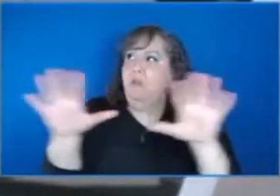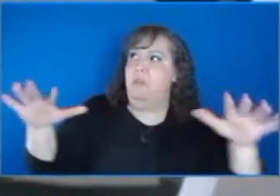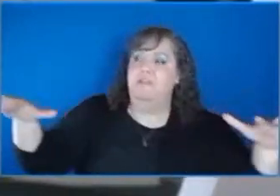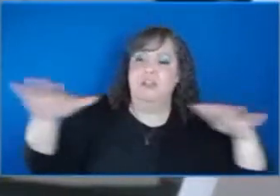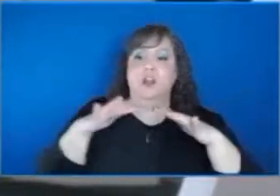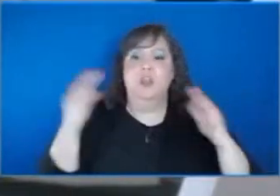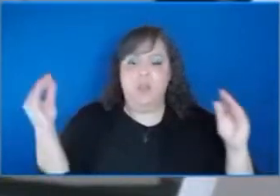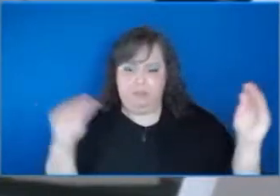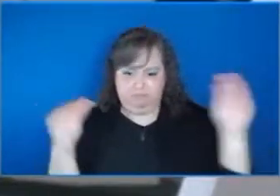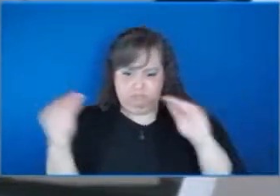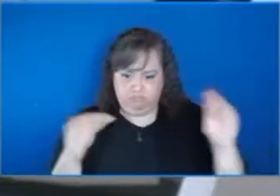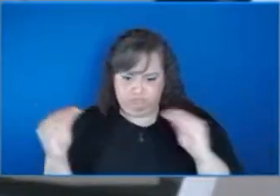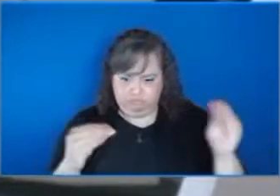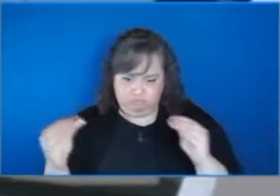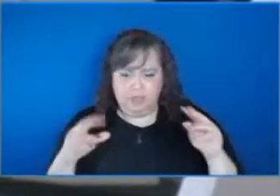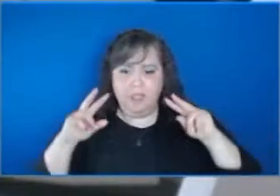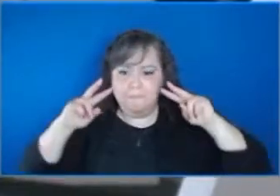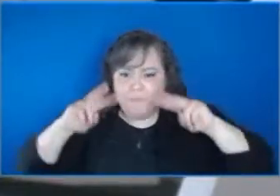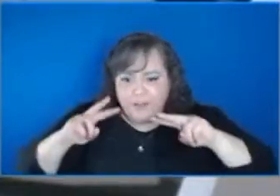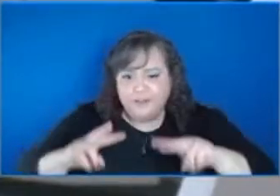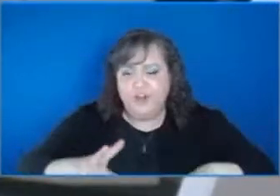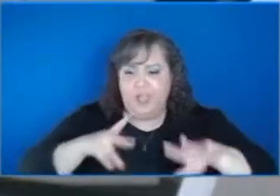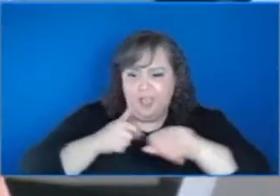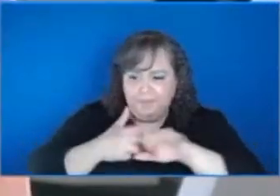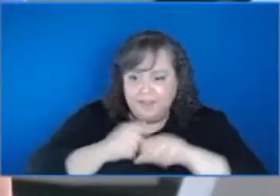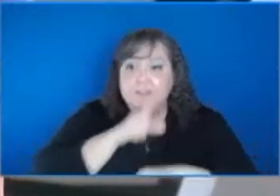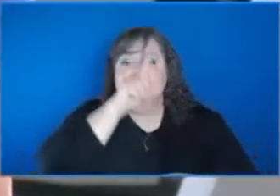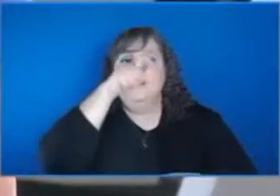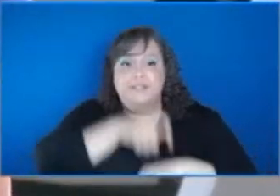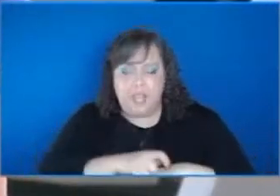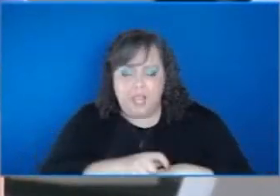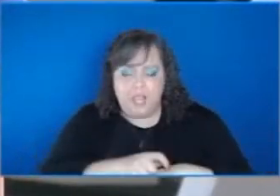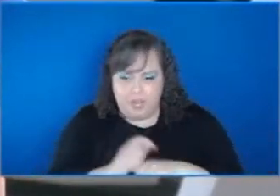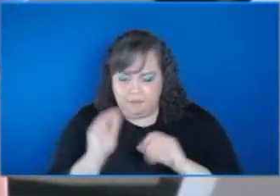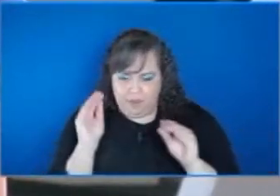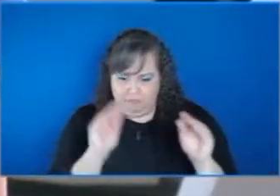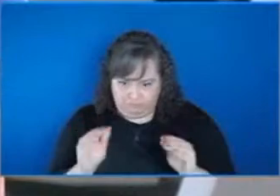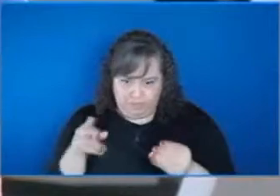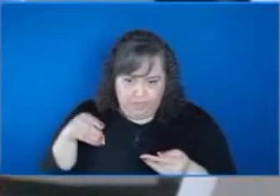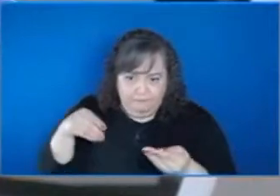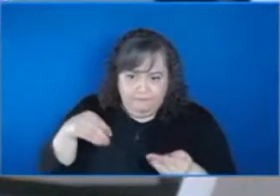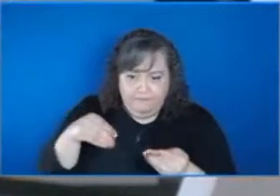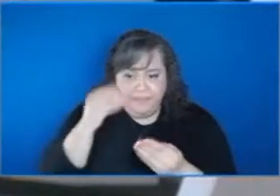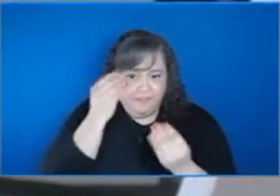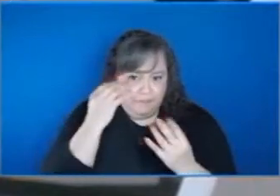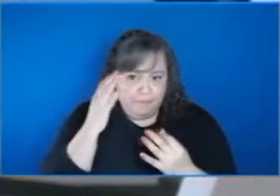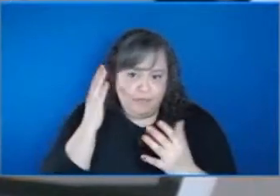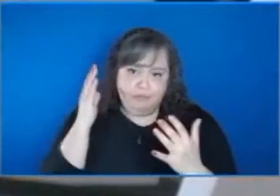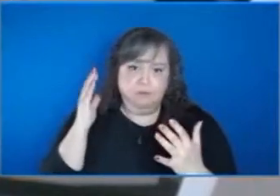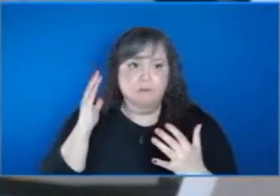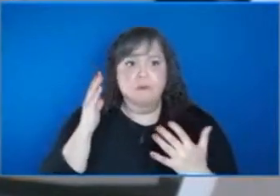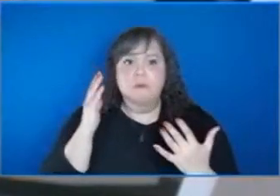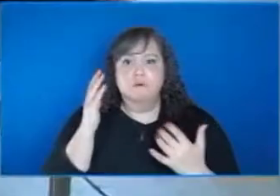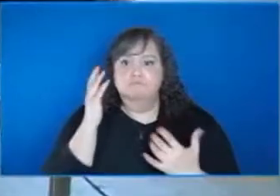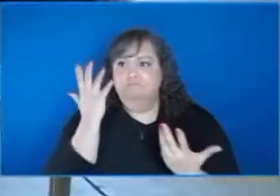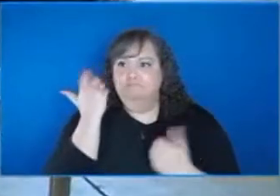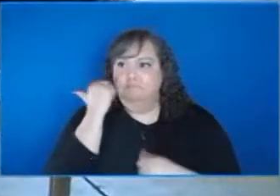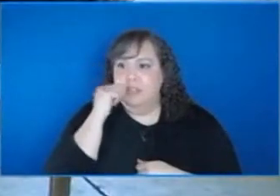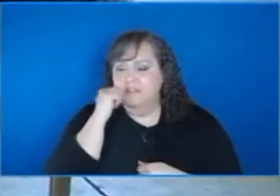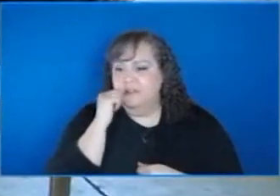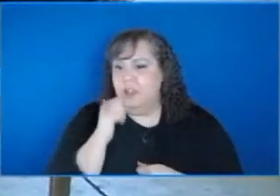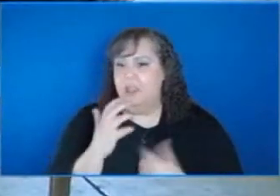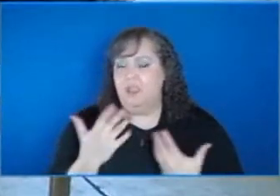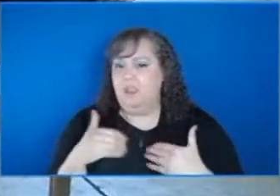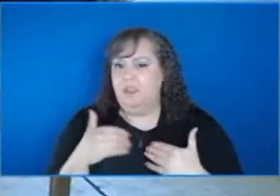constantly monitored, updated, real time, and you can go check it out at the NASA website. Yeah. So to get a sense